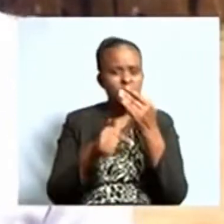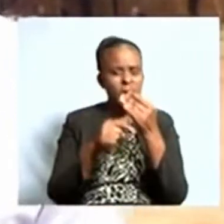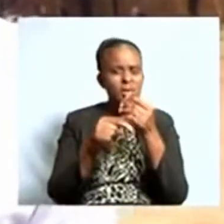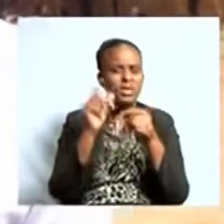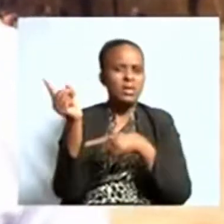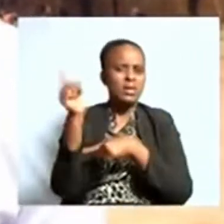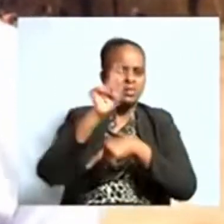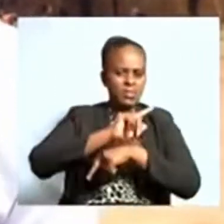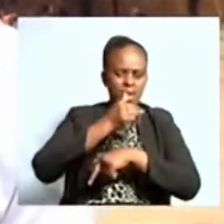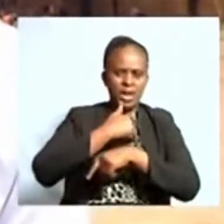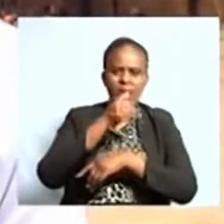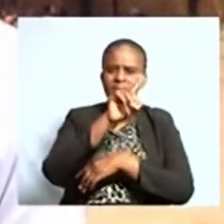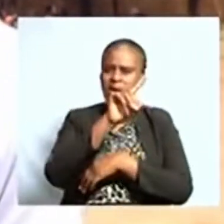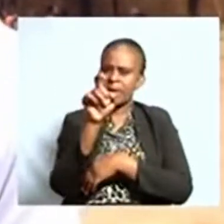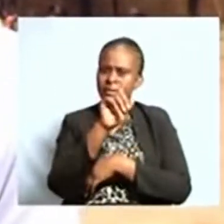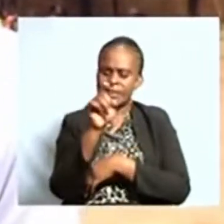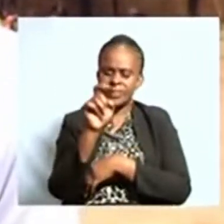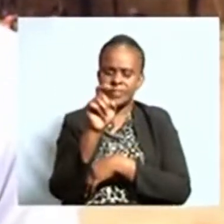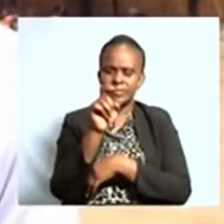we have about 100